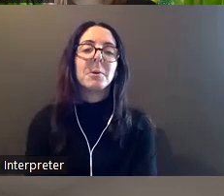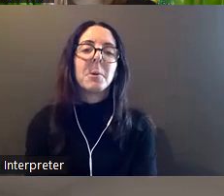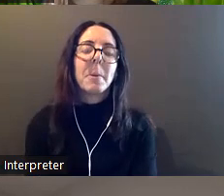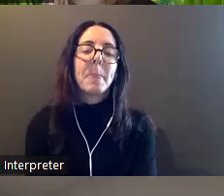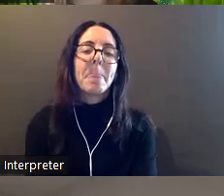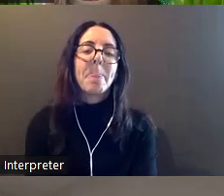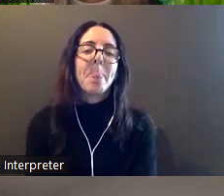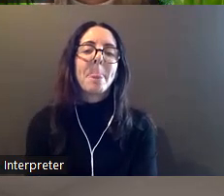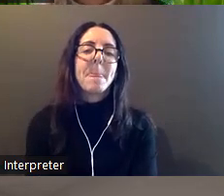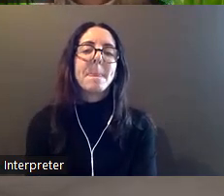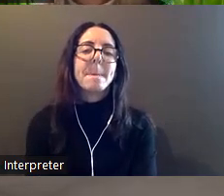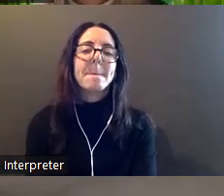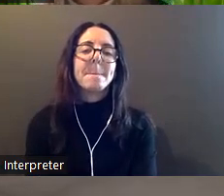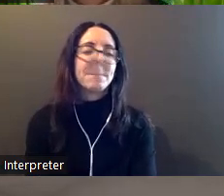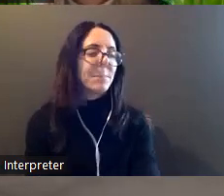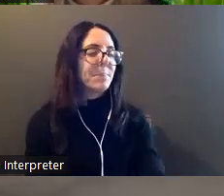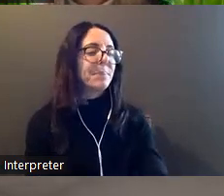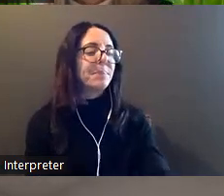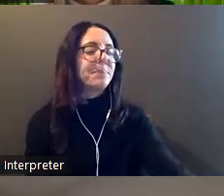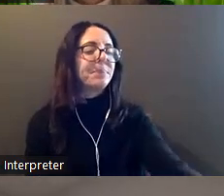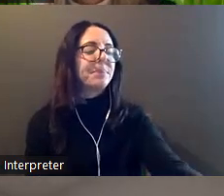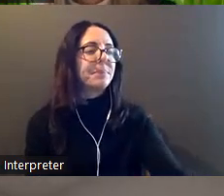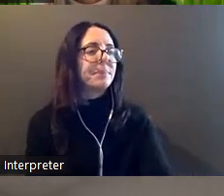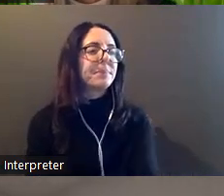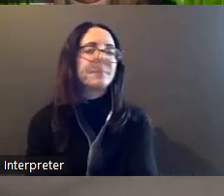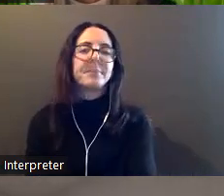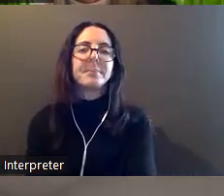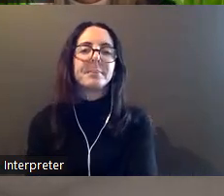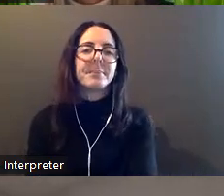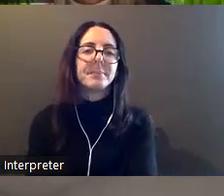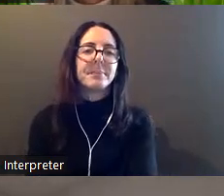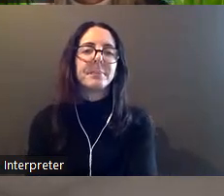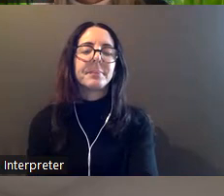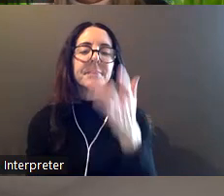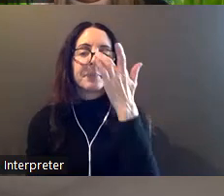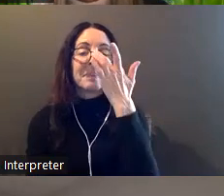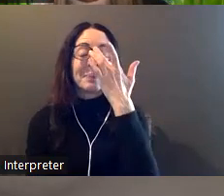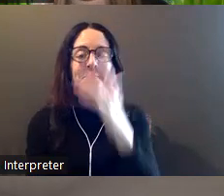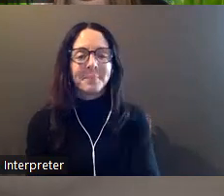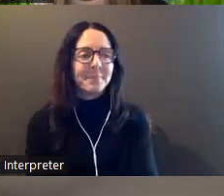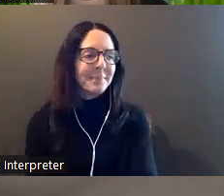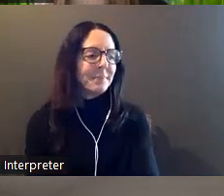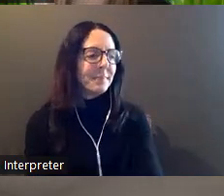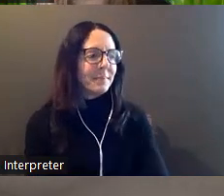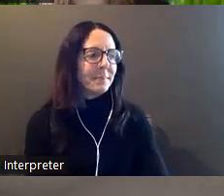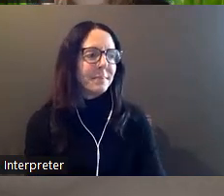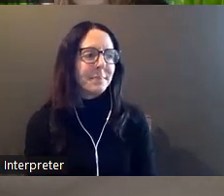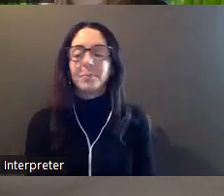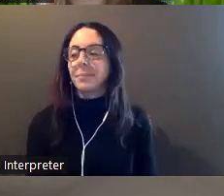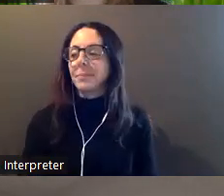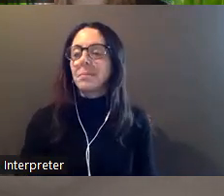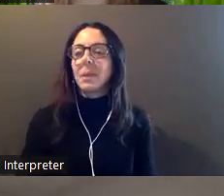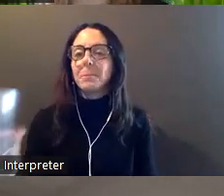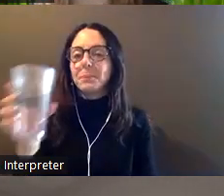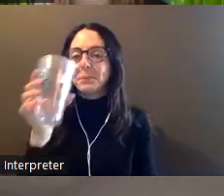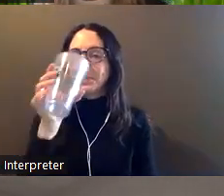Okay, so not sure that it shows up there on our sheet, but